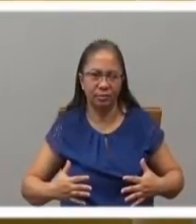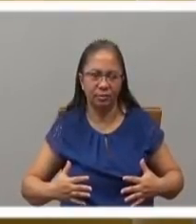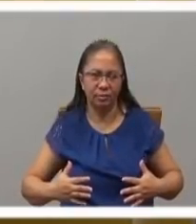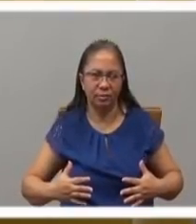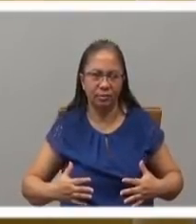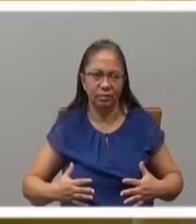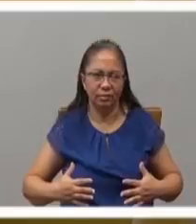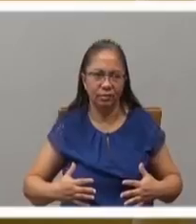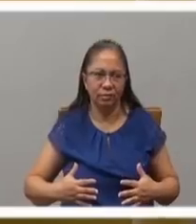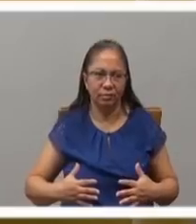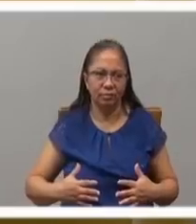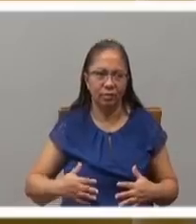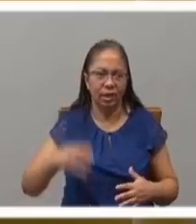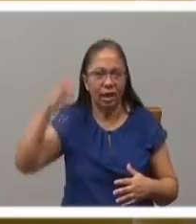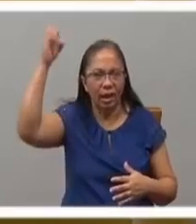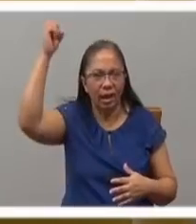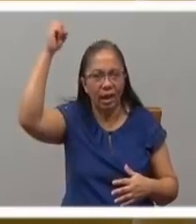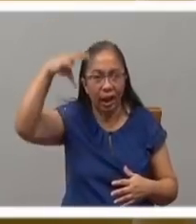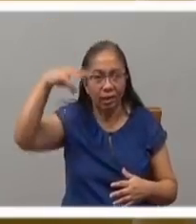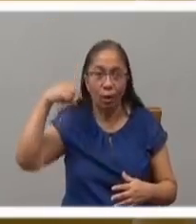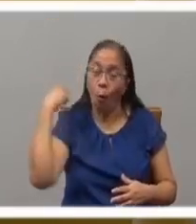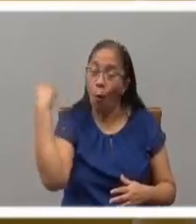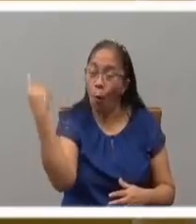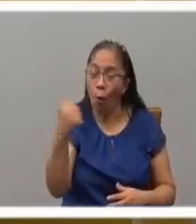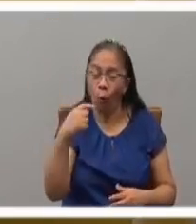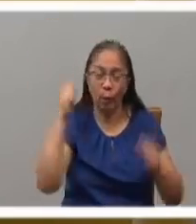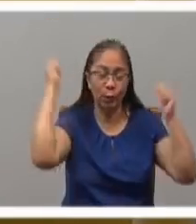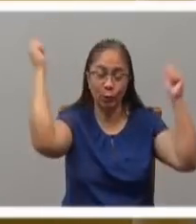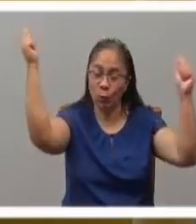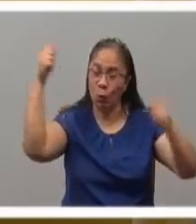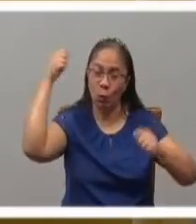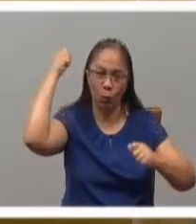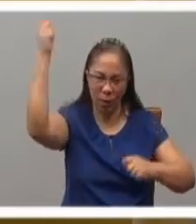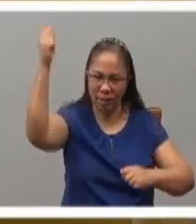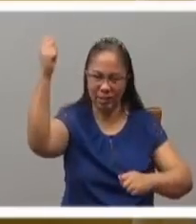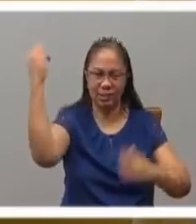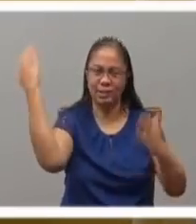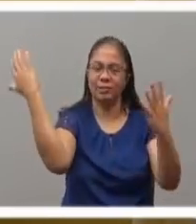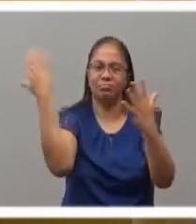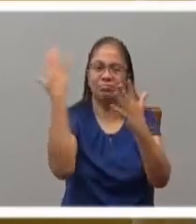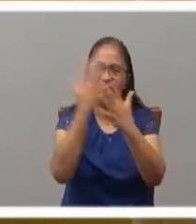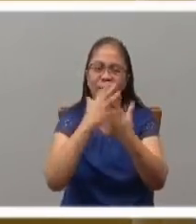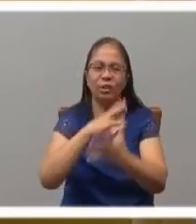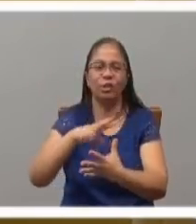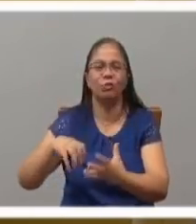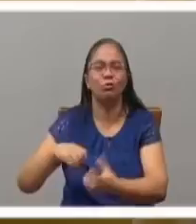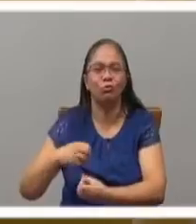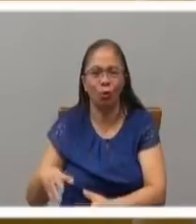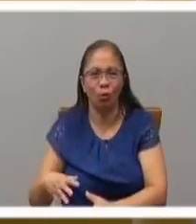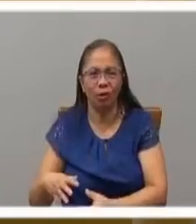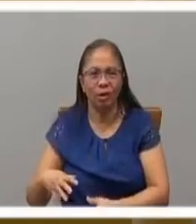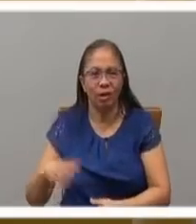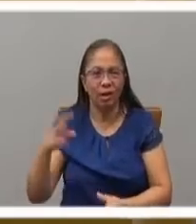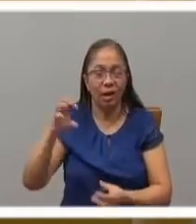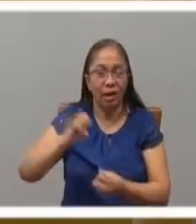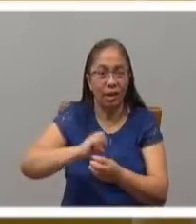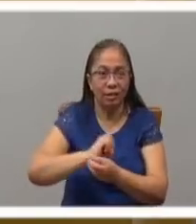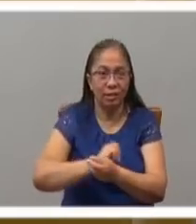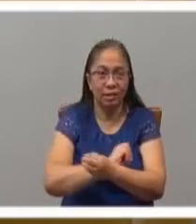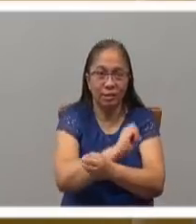Light always conquers darkness. The sun will always come